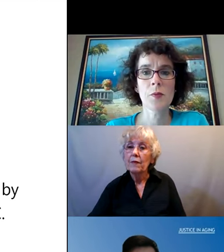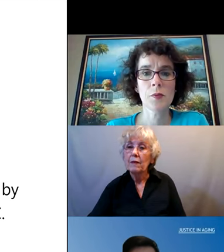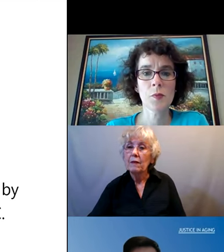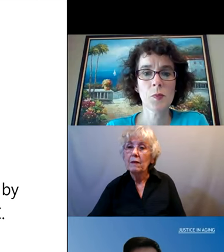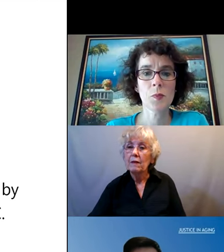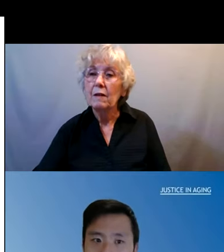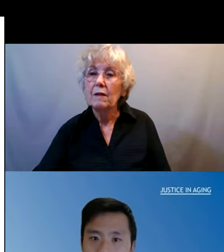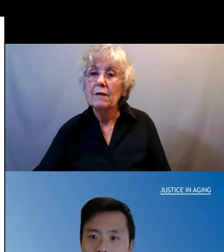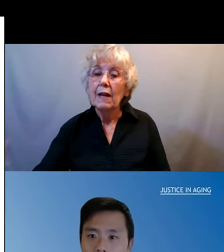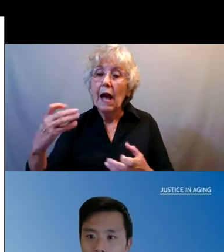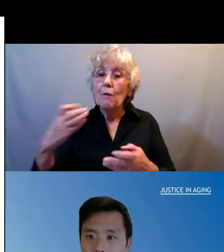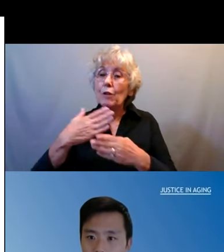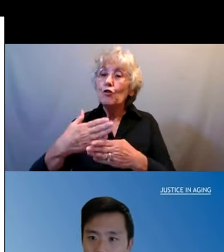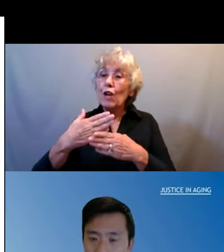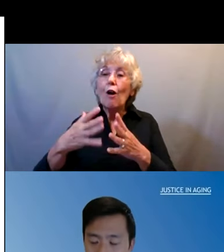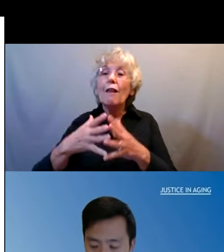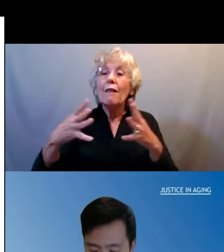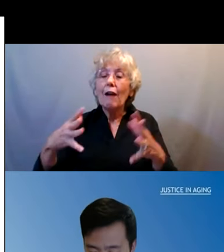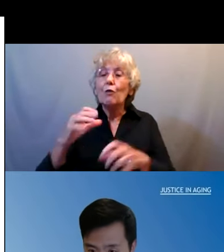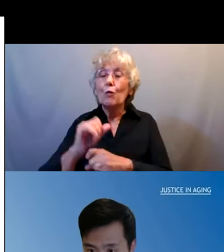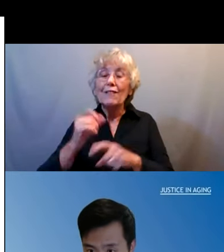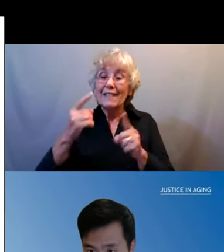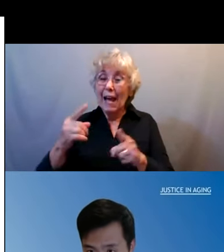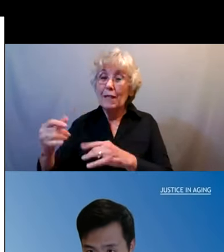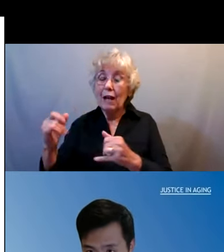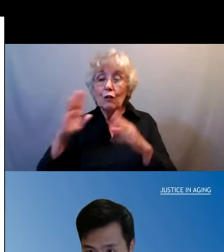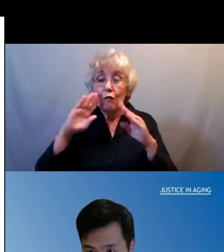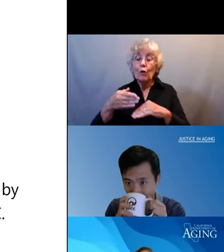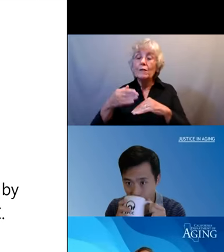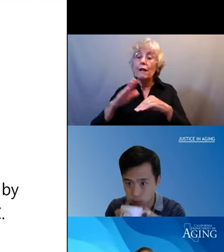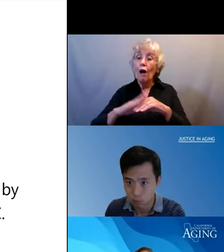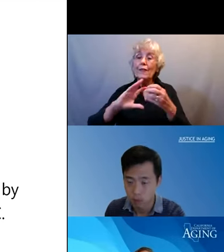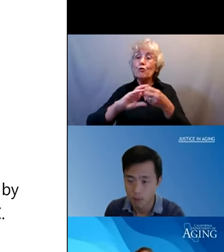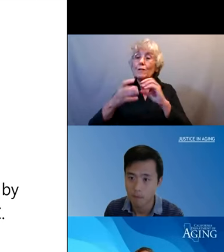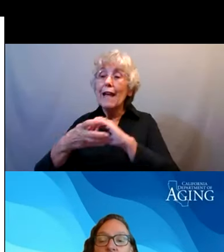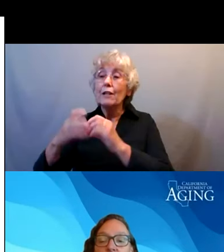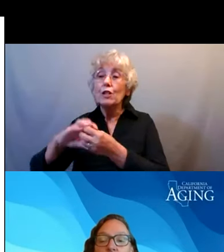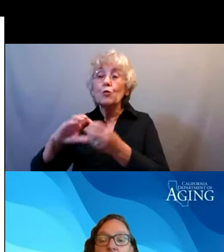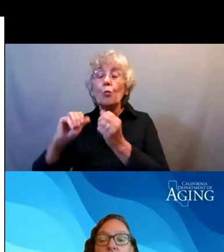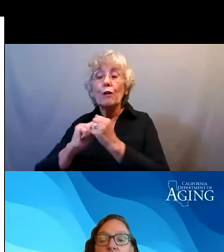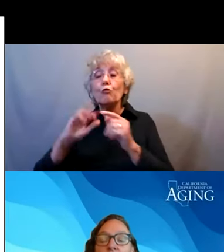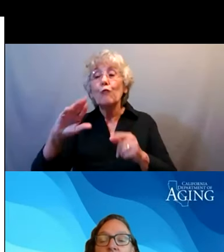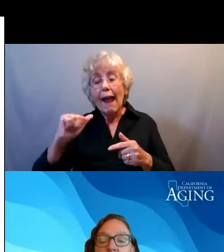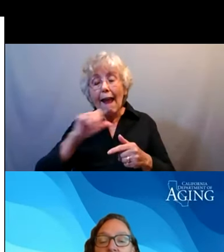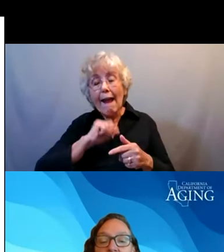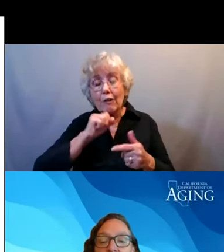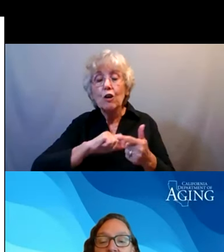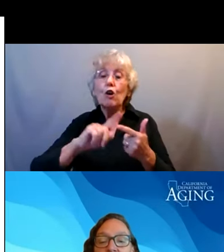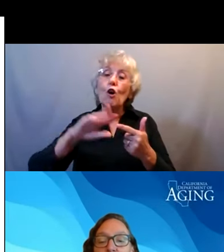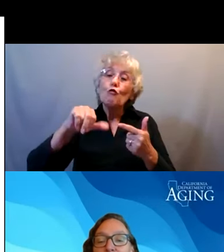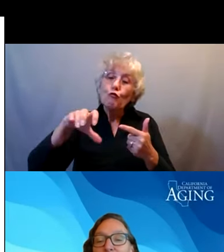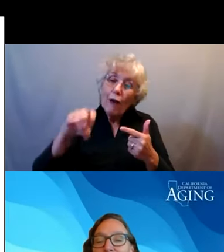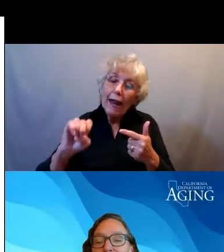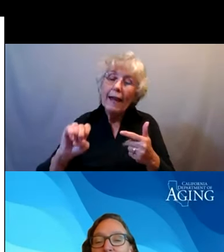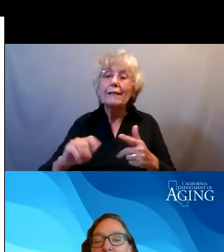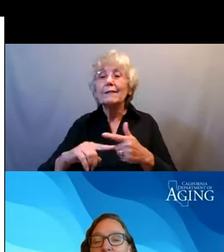to share a lot of the work that's happening to focus on these intersections with age and race, age and poverty, to get the vaccine